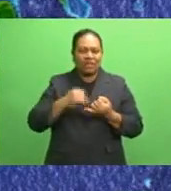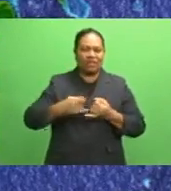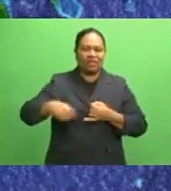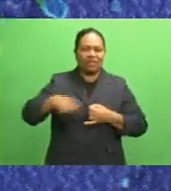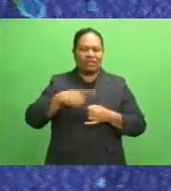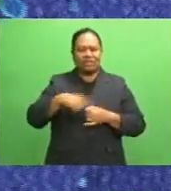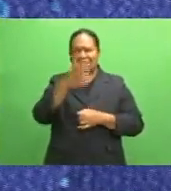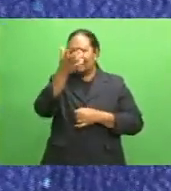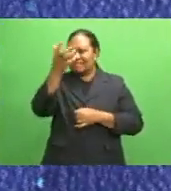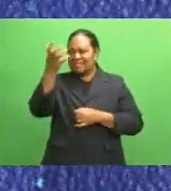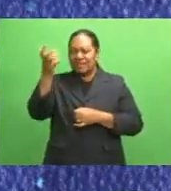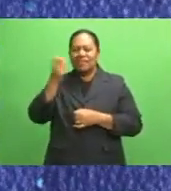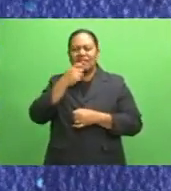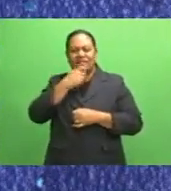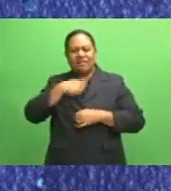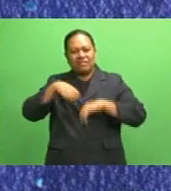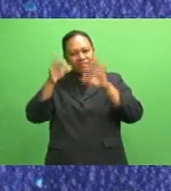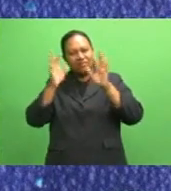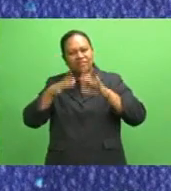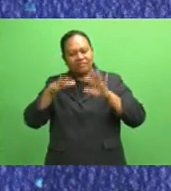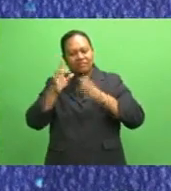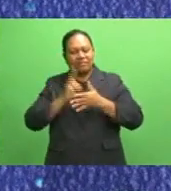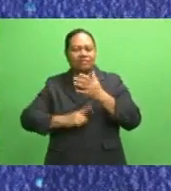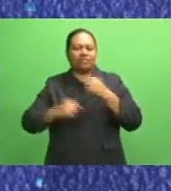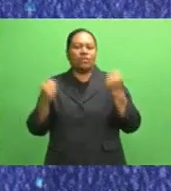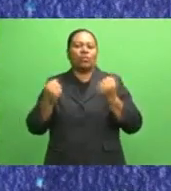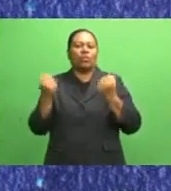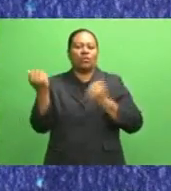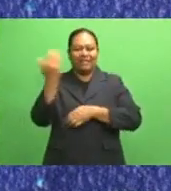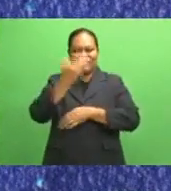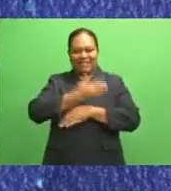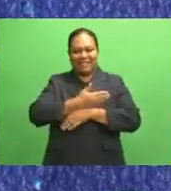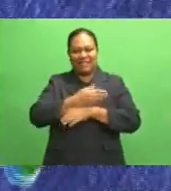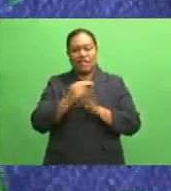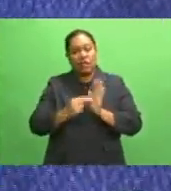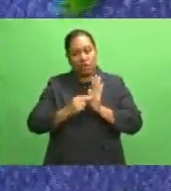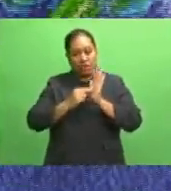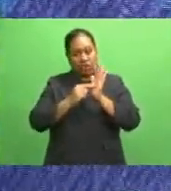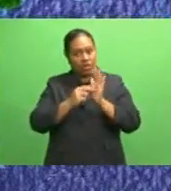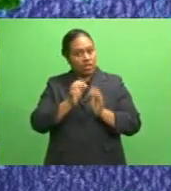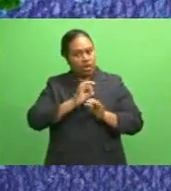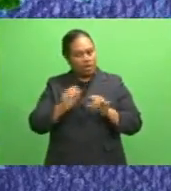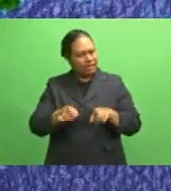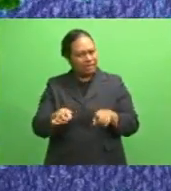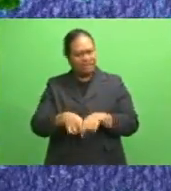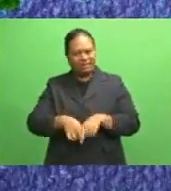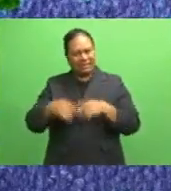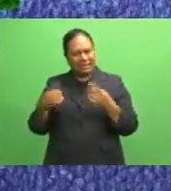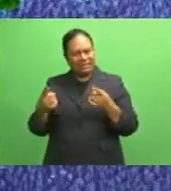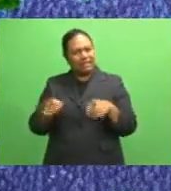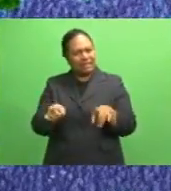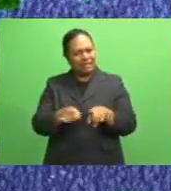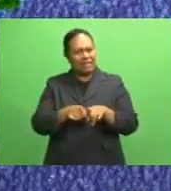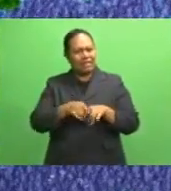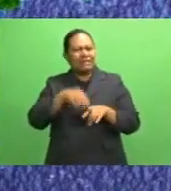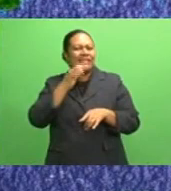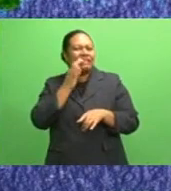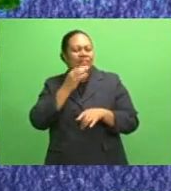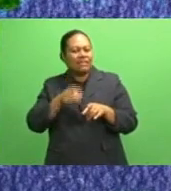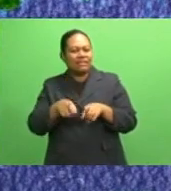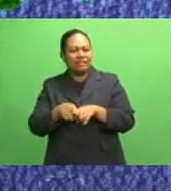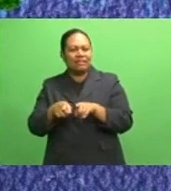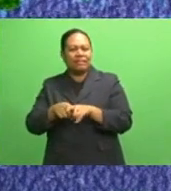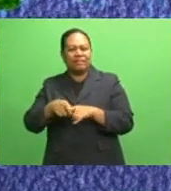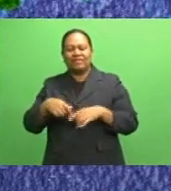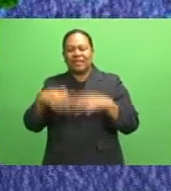cloudy periods with a few showers and cool at night. And up north, not very different from other centres, with some brief showers in the